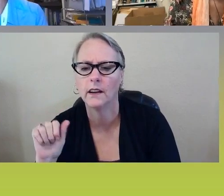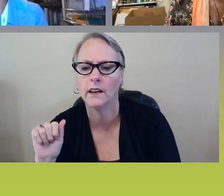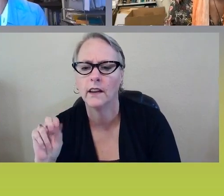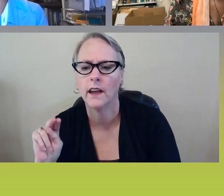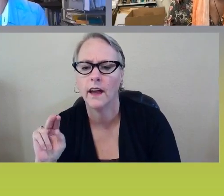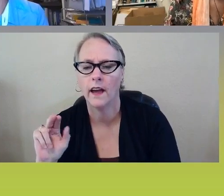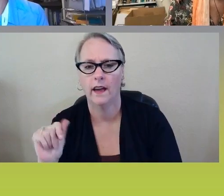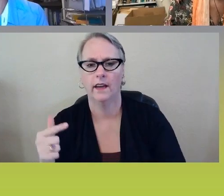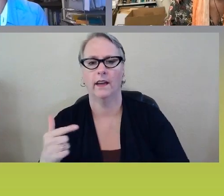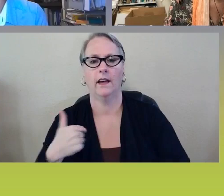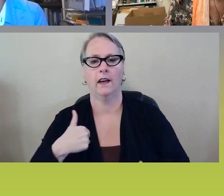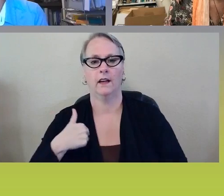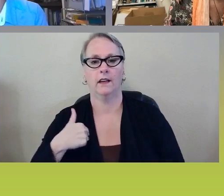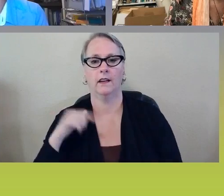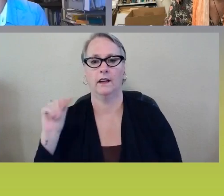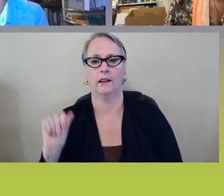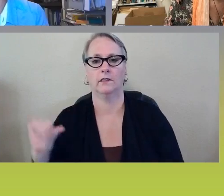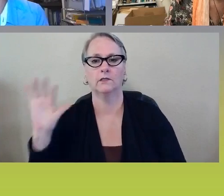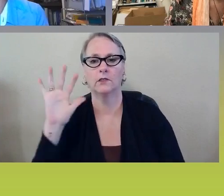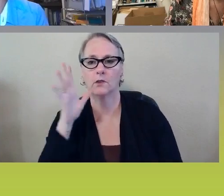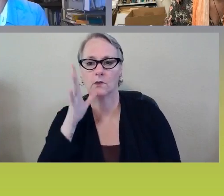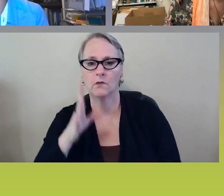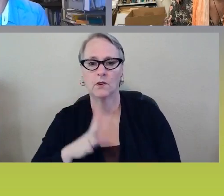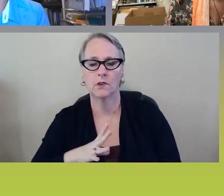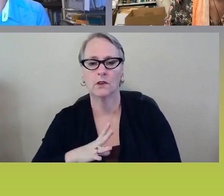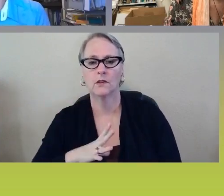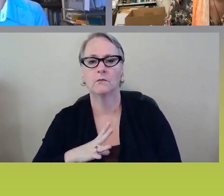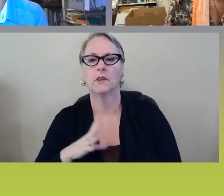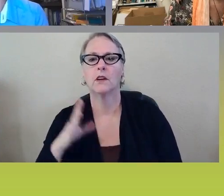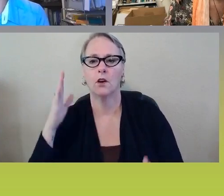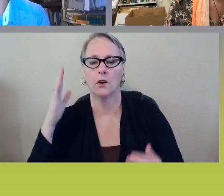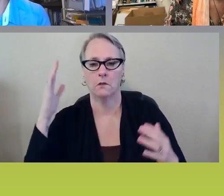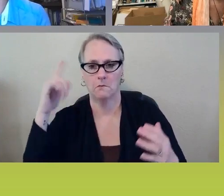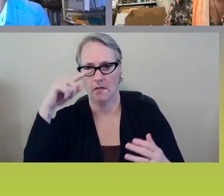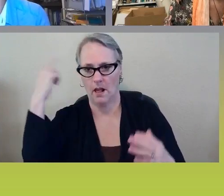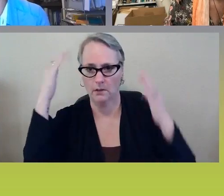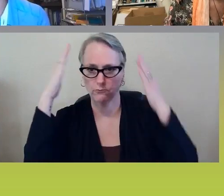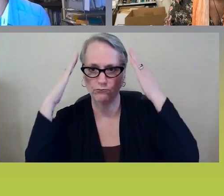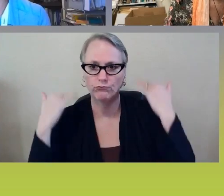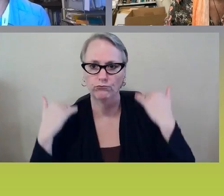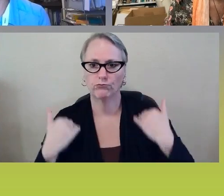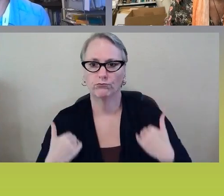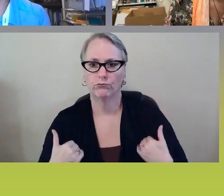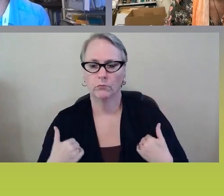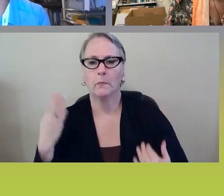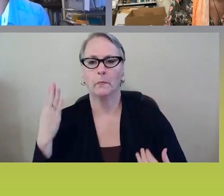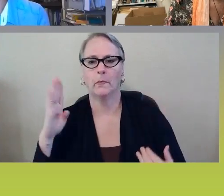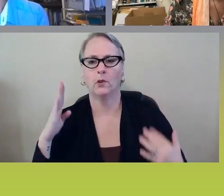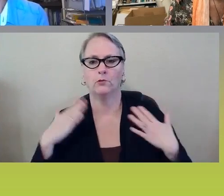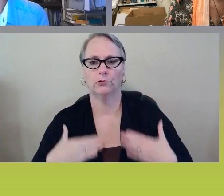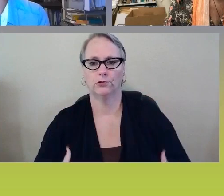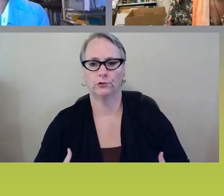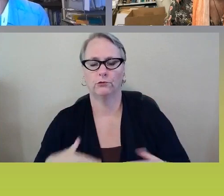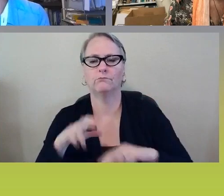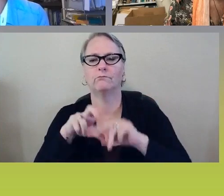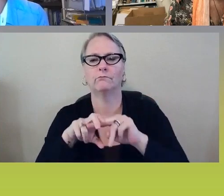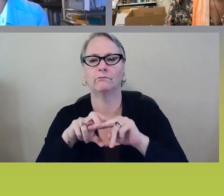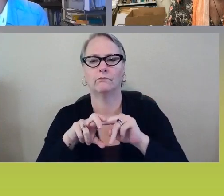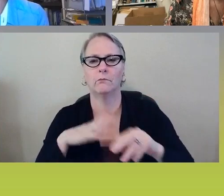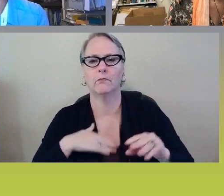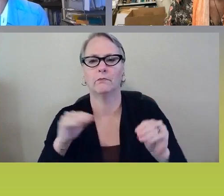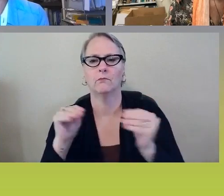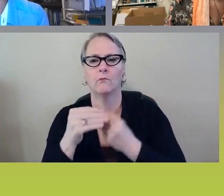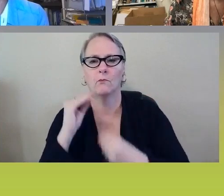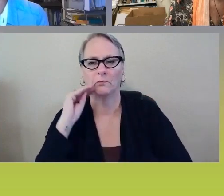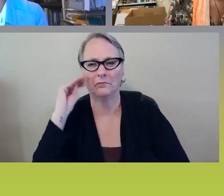black hair, and I'm wearing a blue shirt, and I'm sitting at a desk in my home office. Nilda,